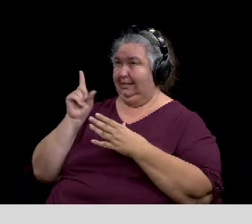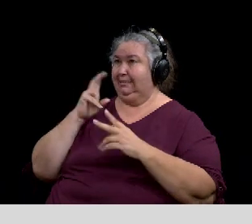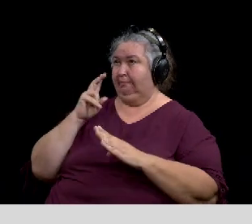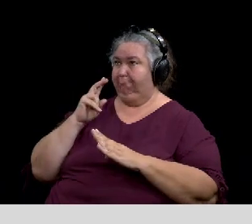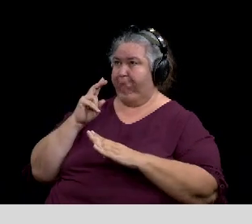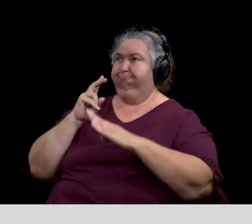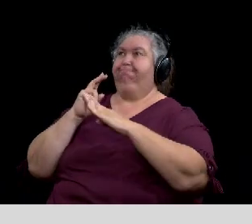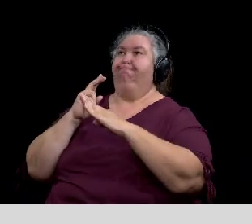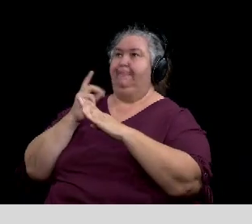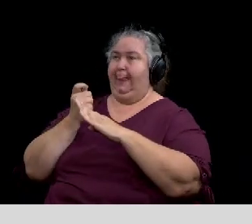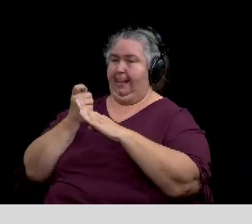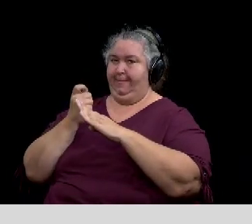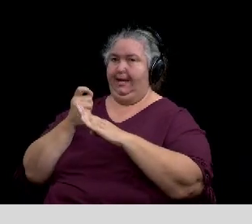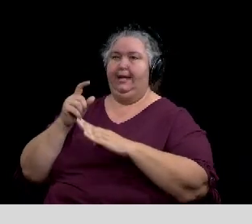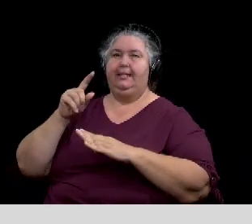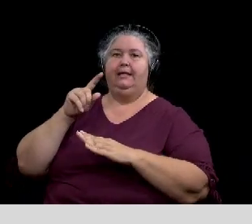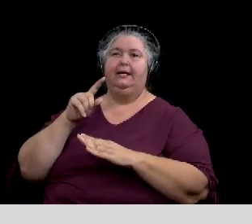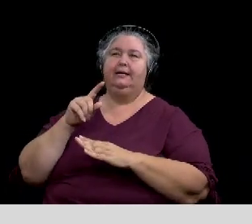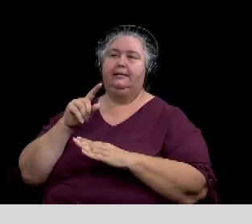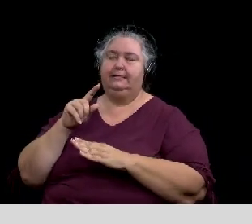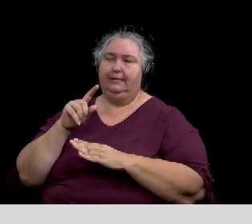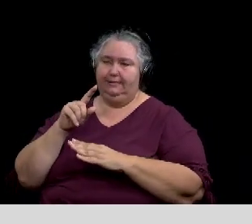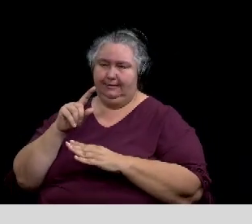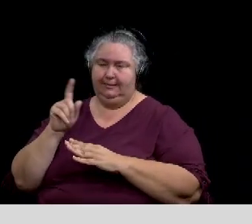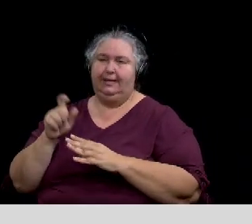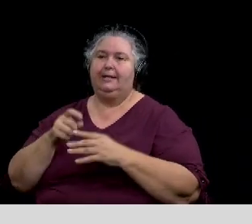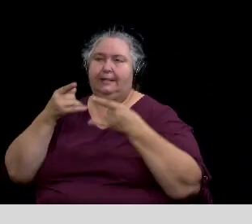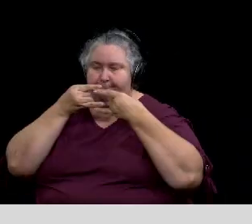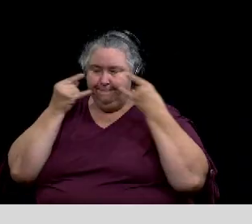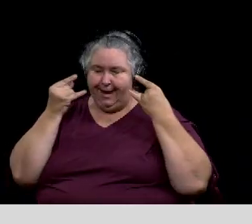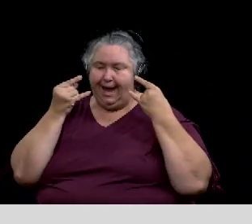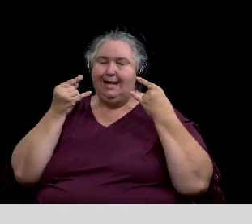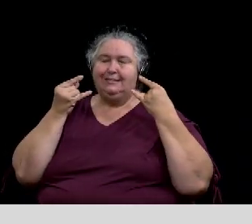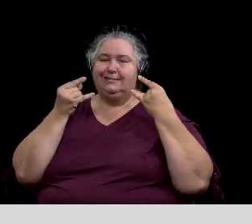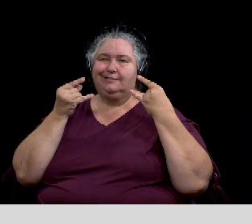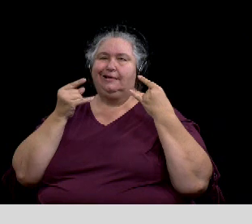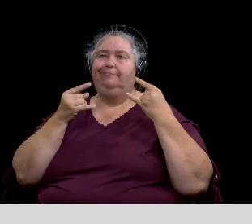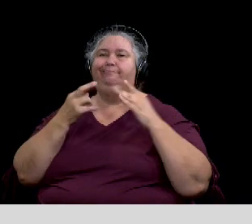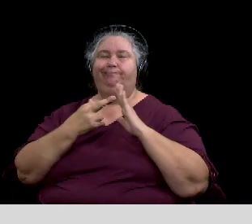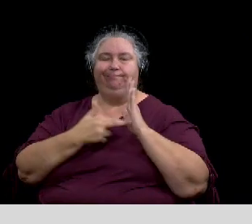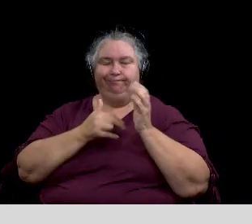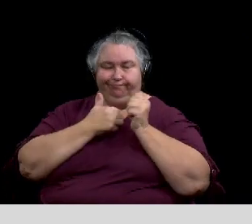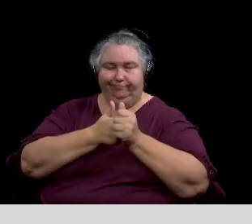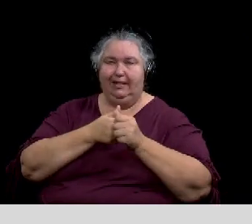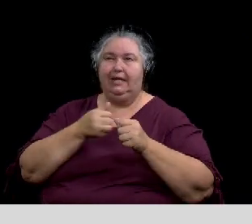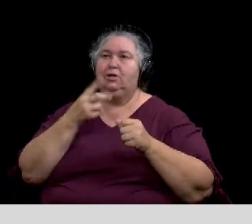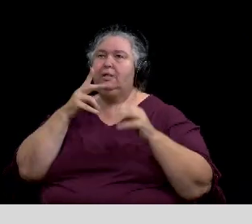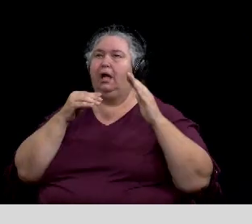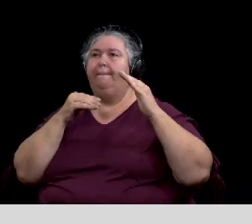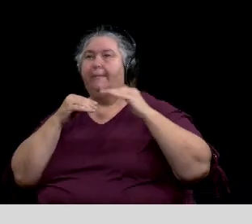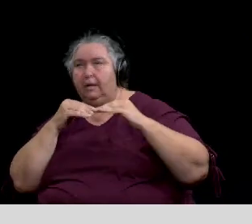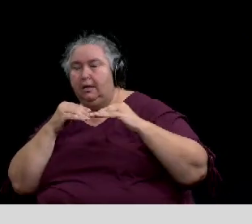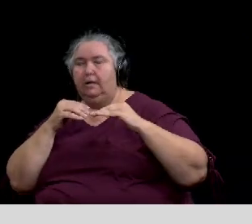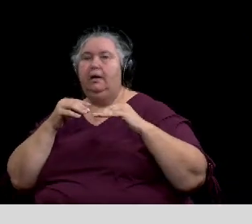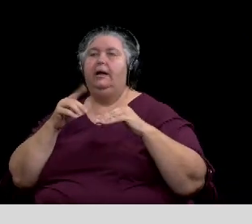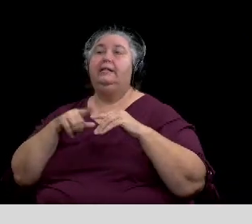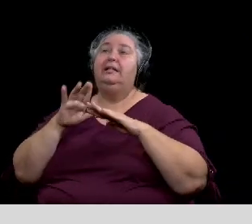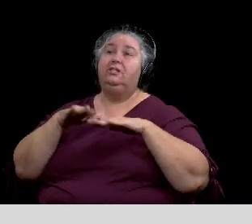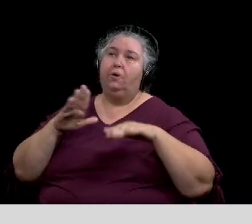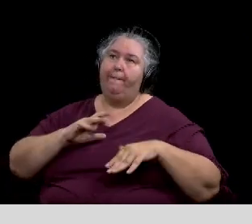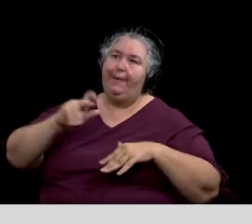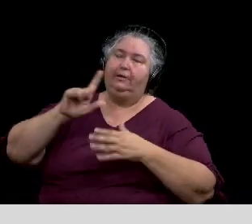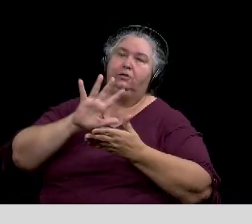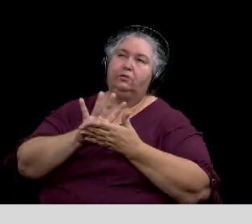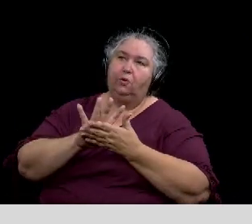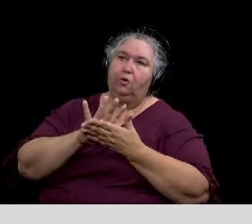COVID cases. The Texas mask order was put into place, which led to a decrease in cases. And then, of course, when children went back to school